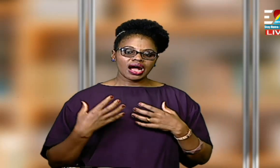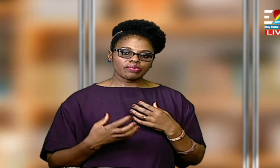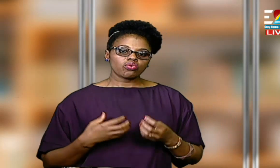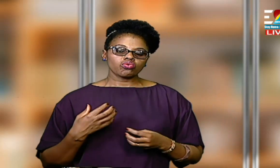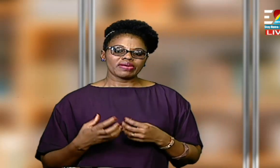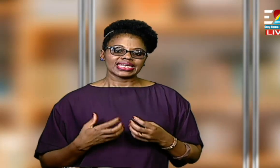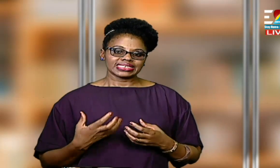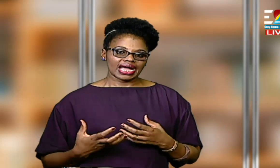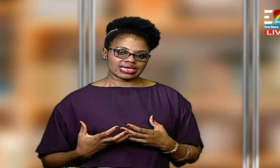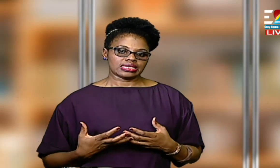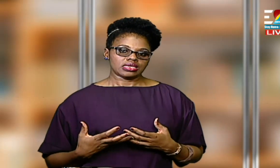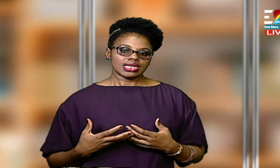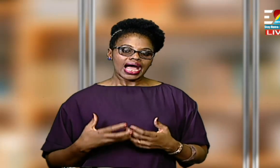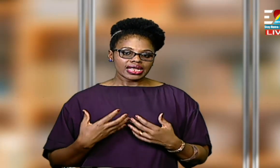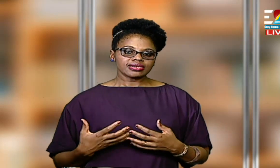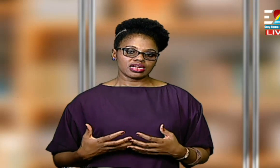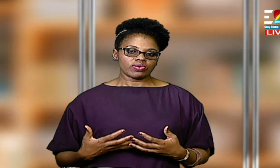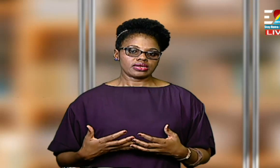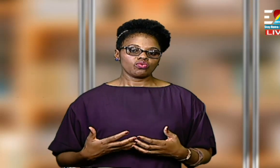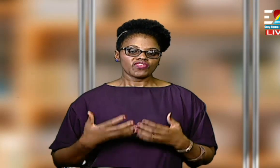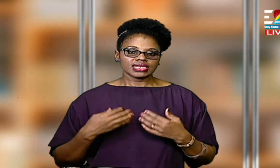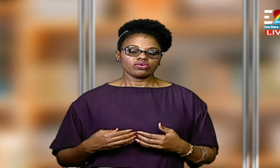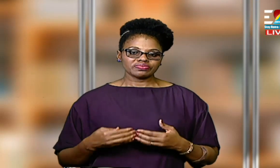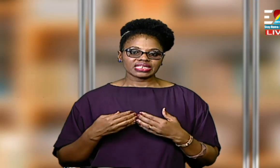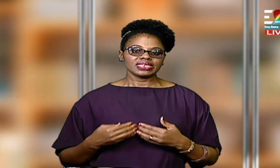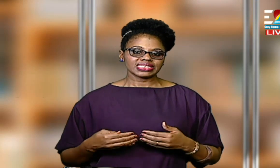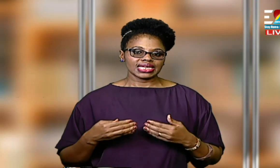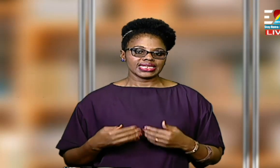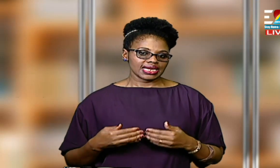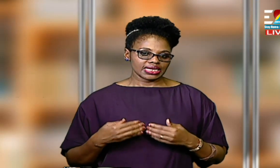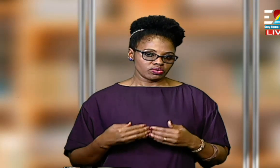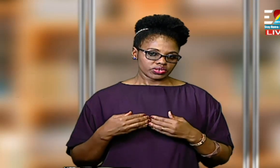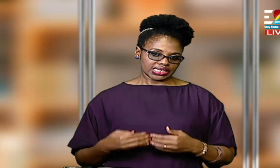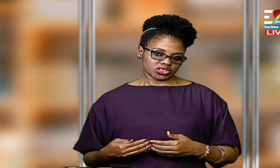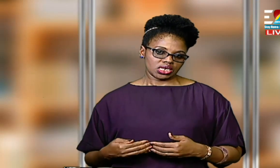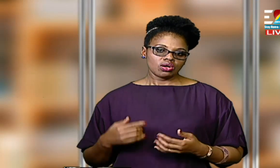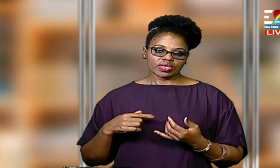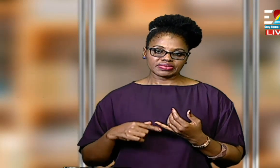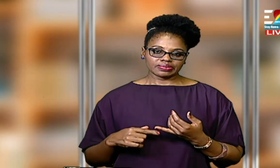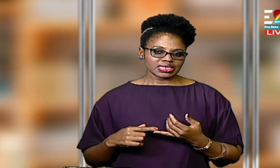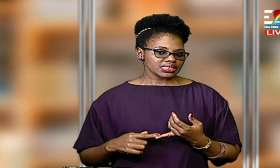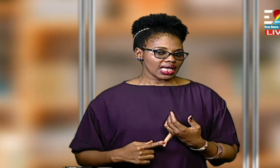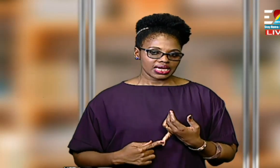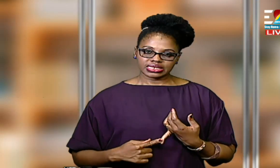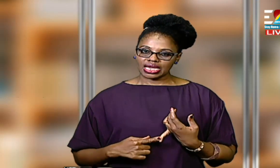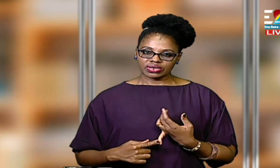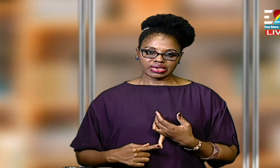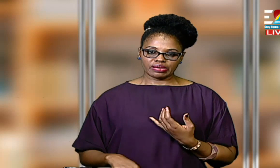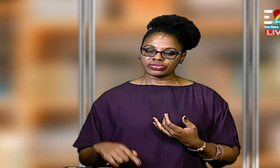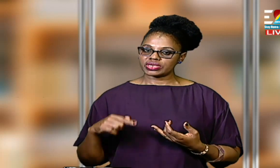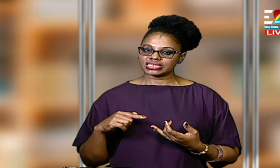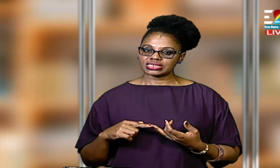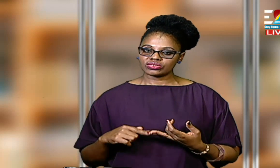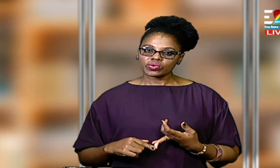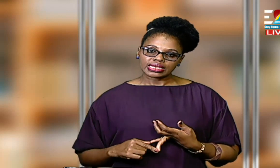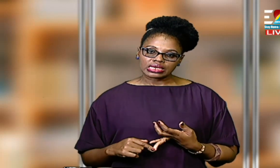ukuthi nangabe ukhuluma ngetakhi la ehlelweni kufanele umsebenzise ngendlela lengiyo dash uyamsebenzisa eticalweni